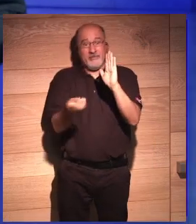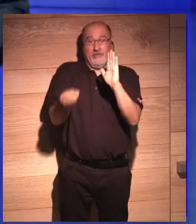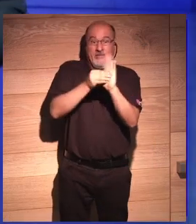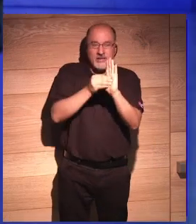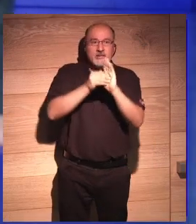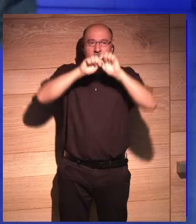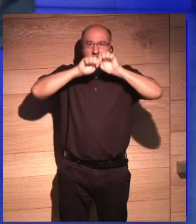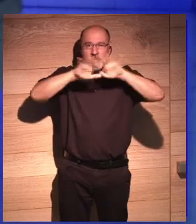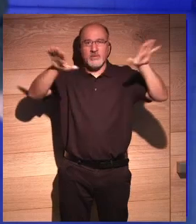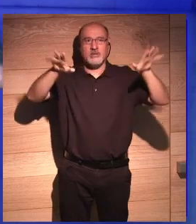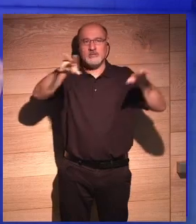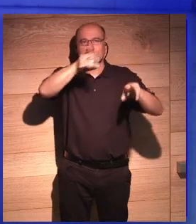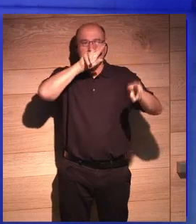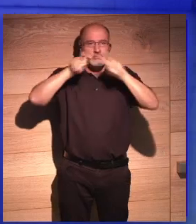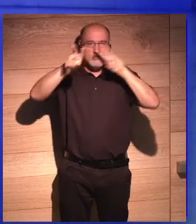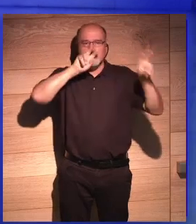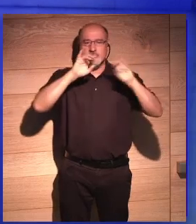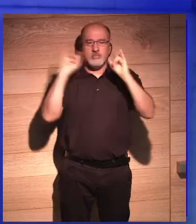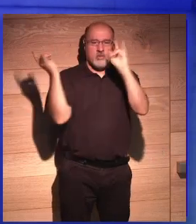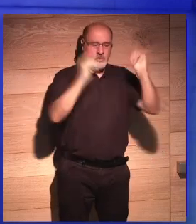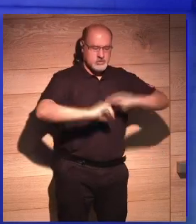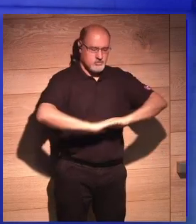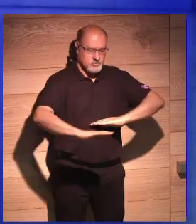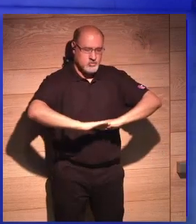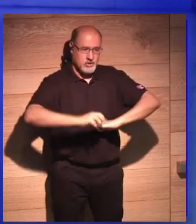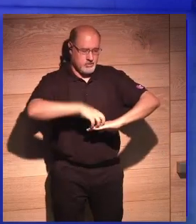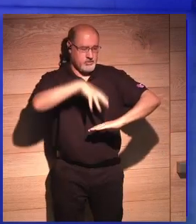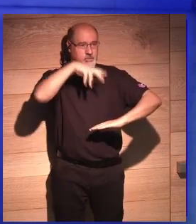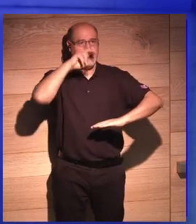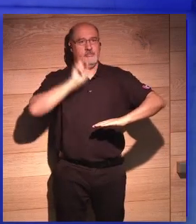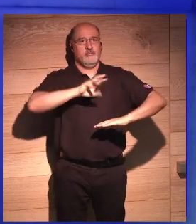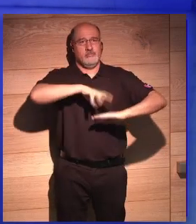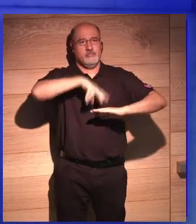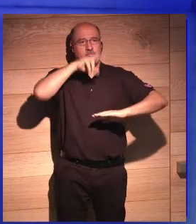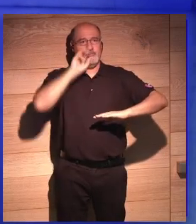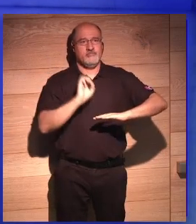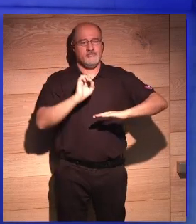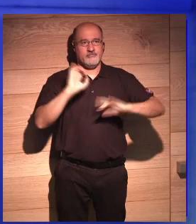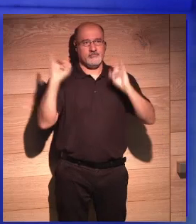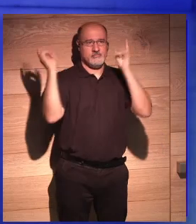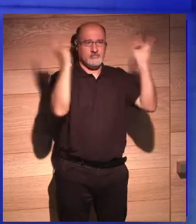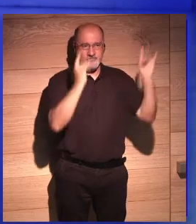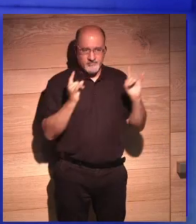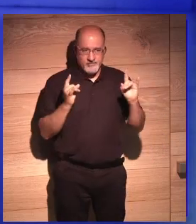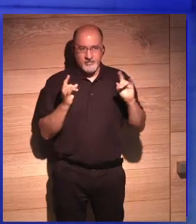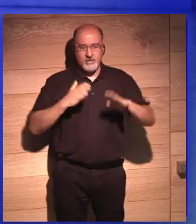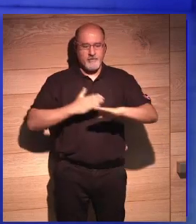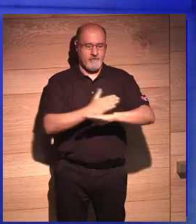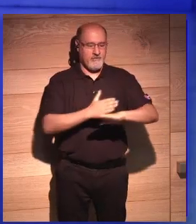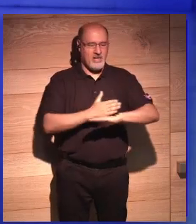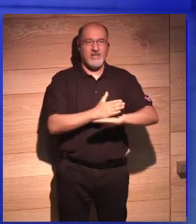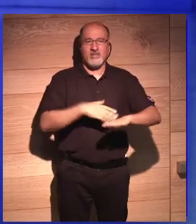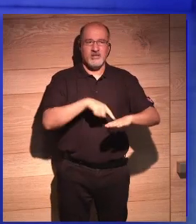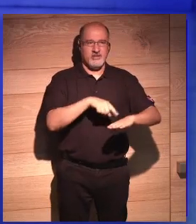forest, the forest floor, a kind of sapwood scent, and then the canopy that were deployed at